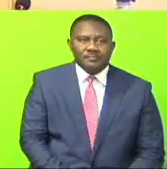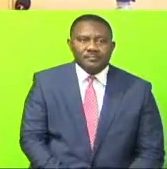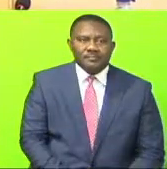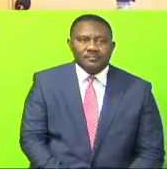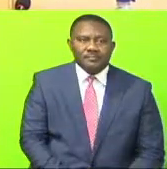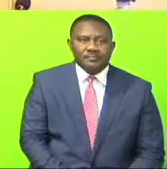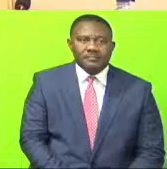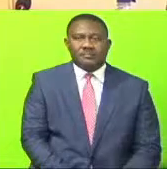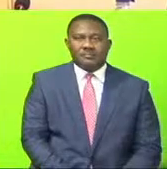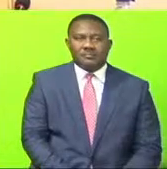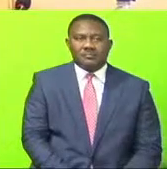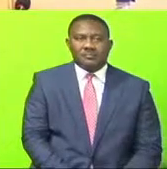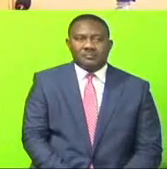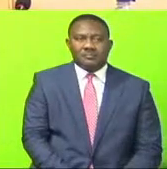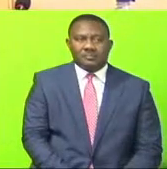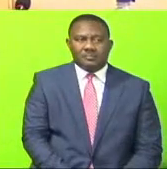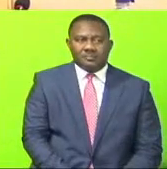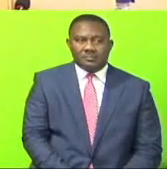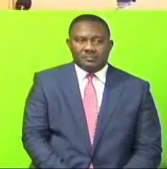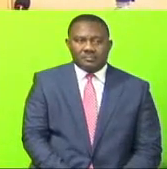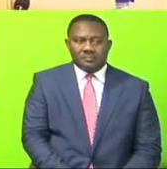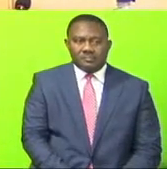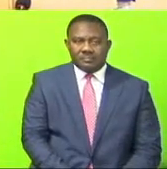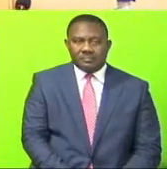Mr. Speaker,